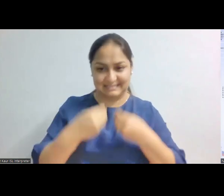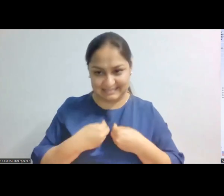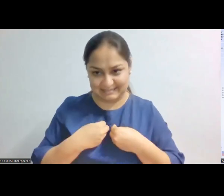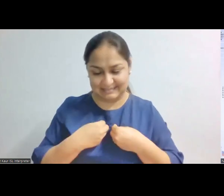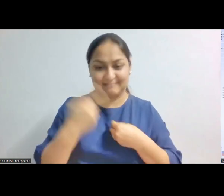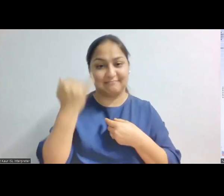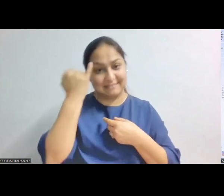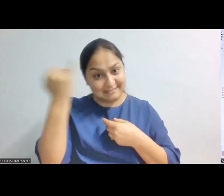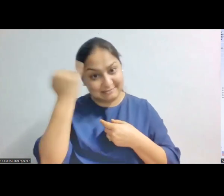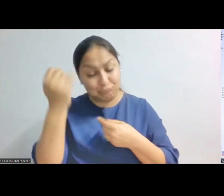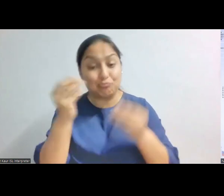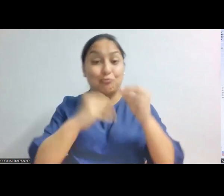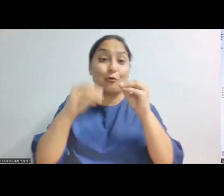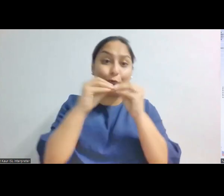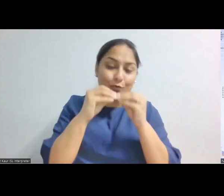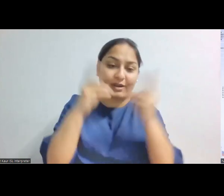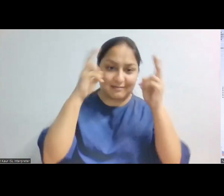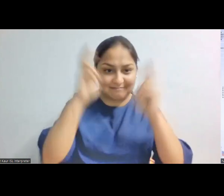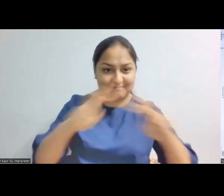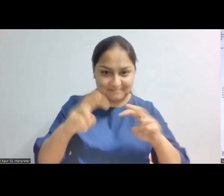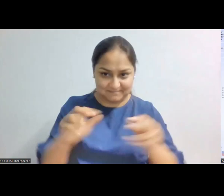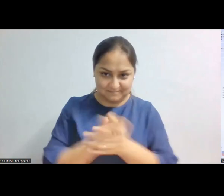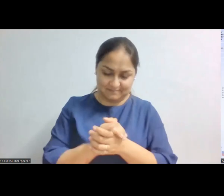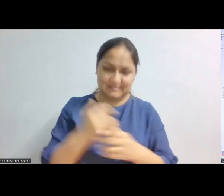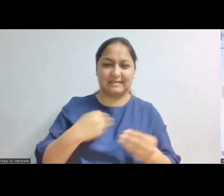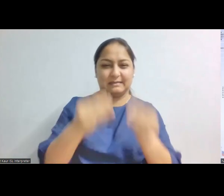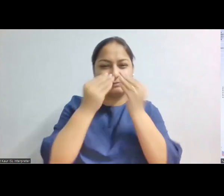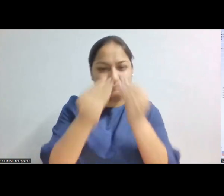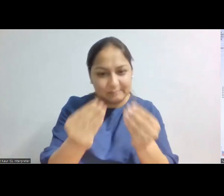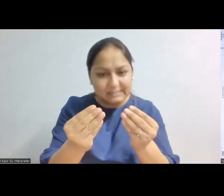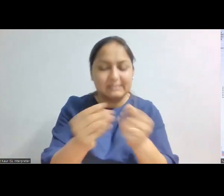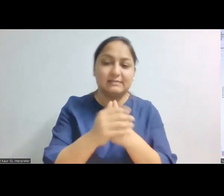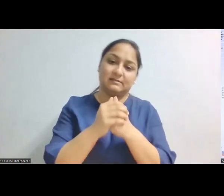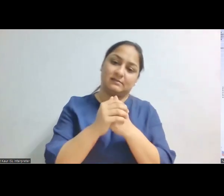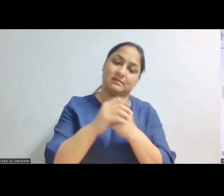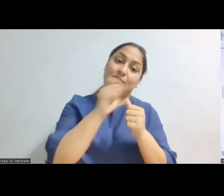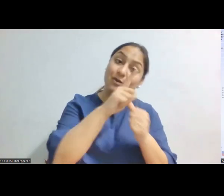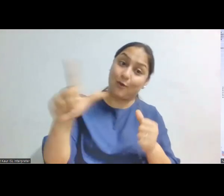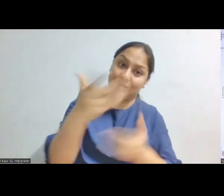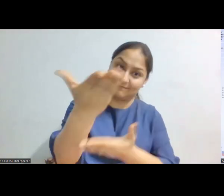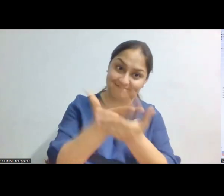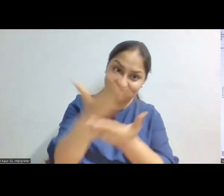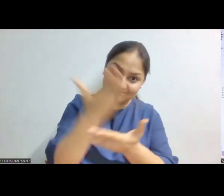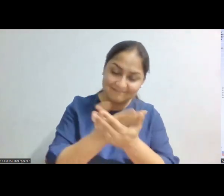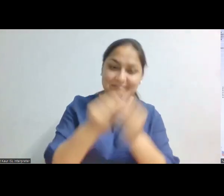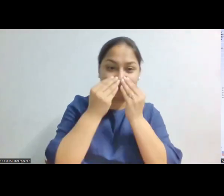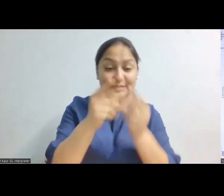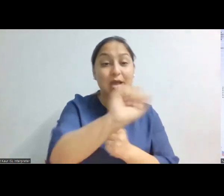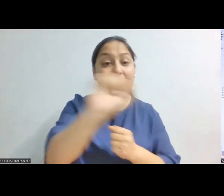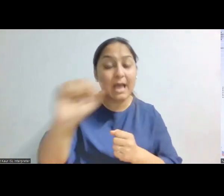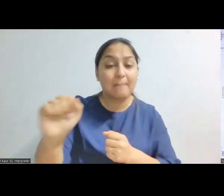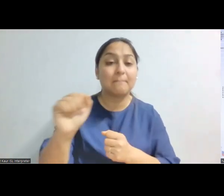insightful interventions. However, we request our participants to kindly share your